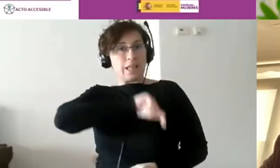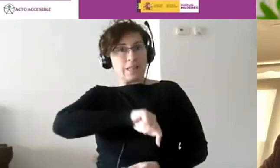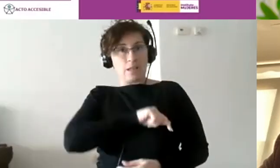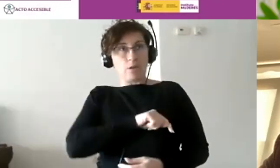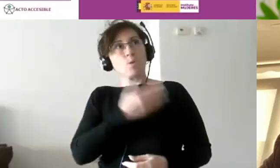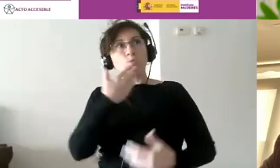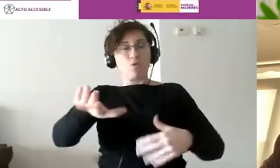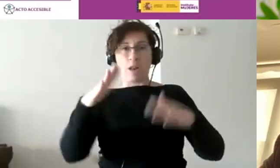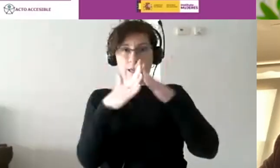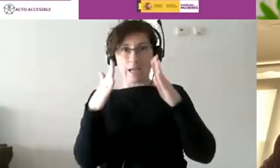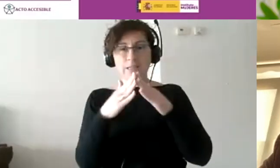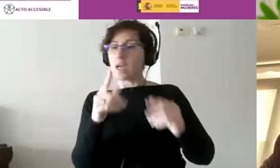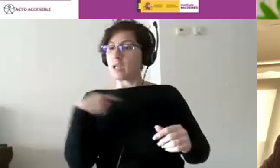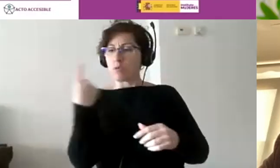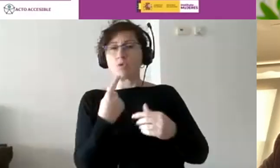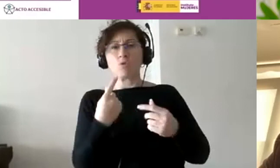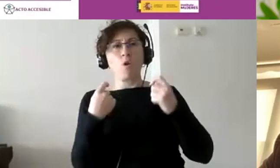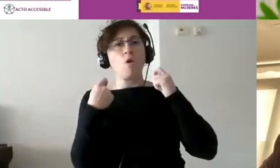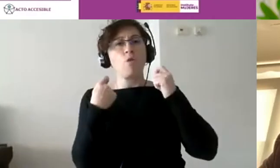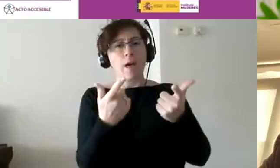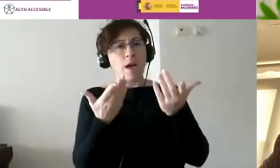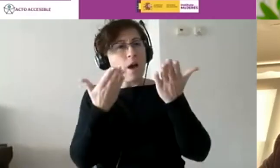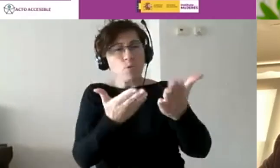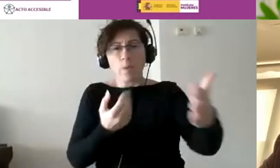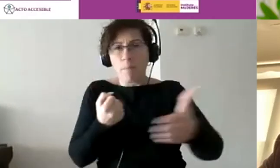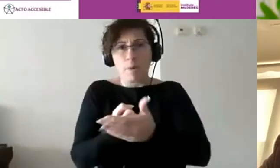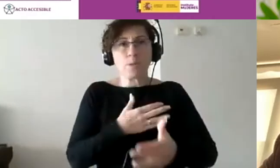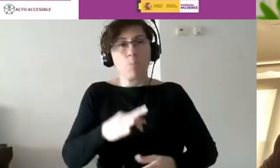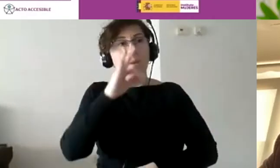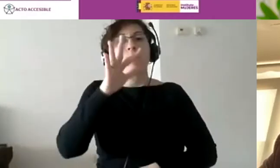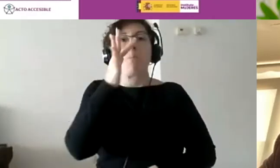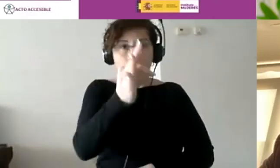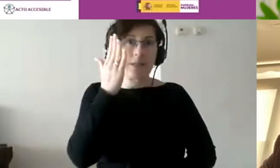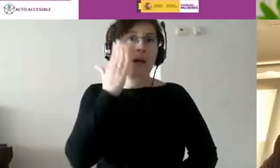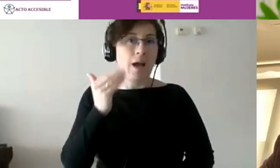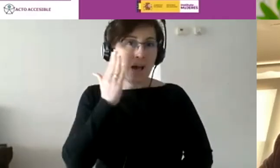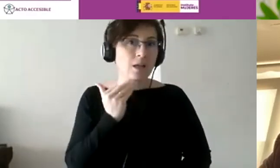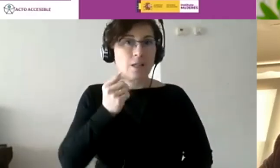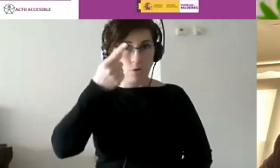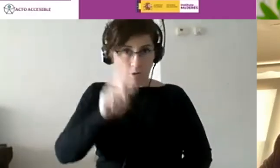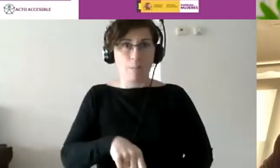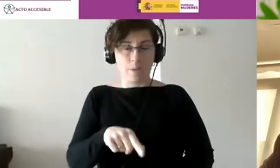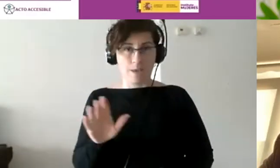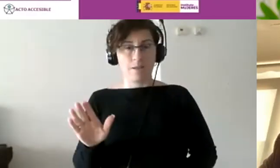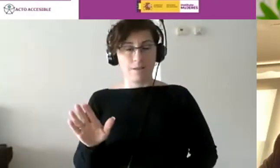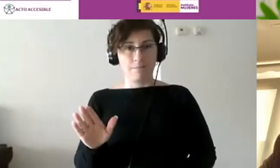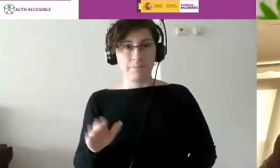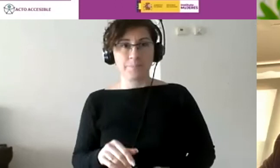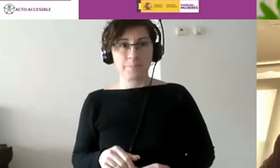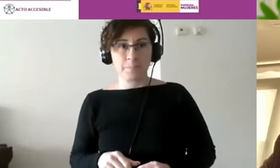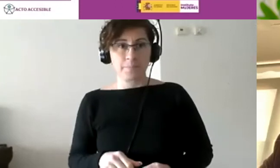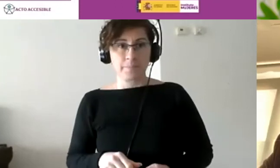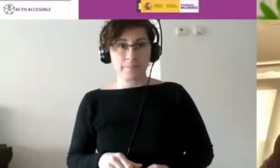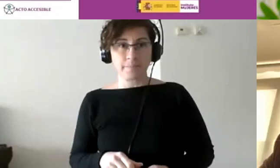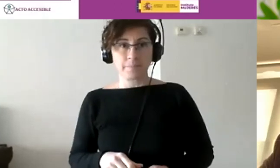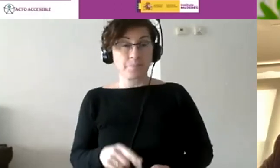capacity to have people as integrated as possible. We want to help them as much as possible. We want to give them as much love as we can, because we have a